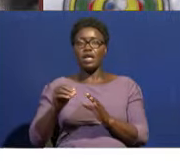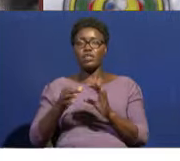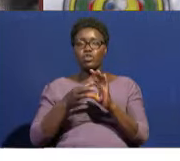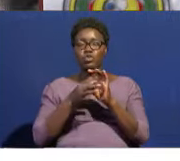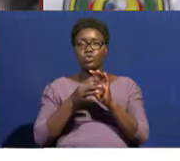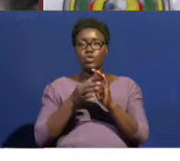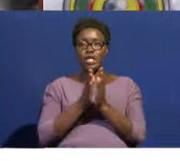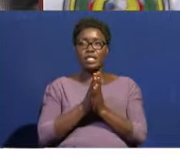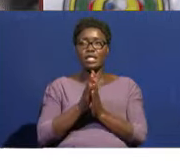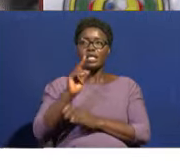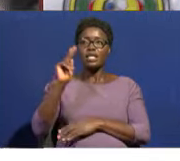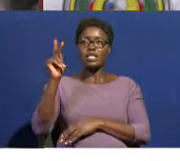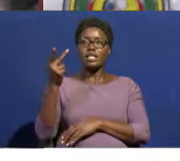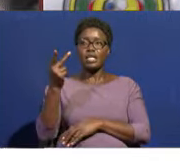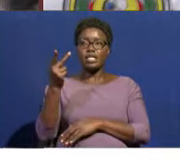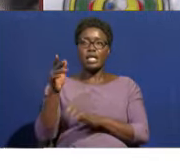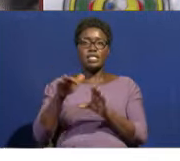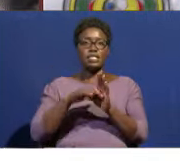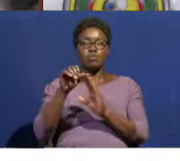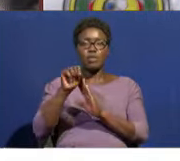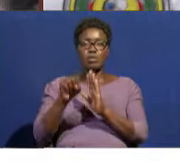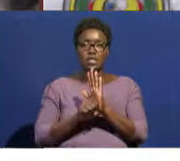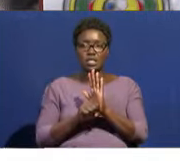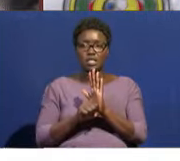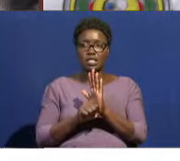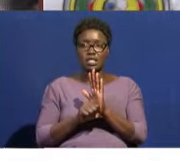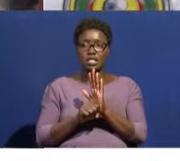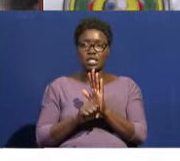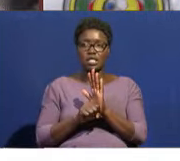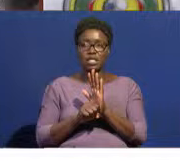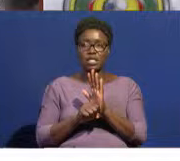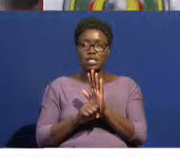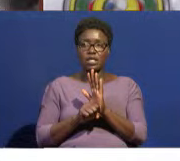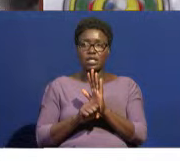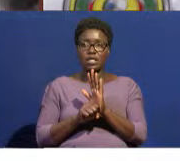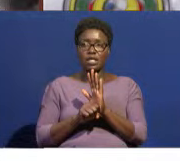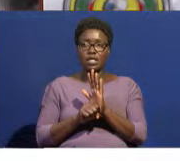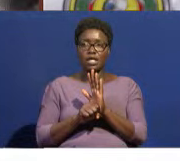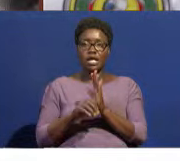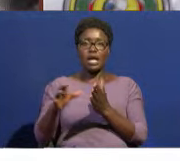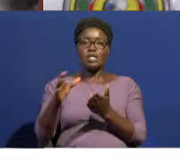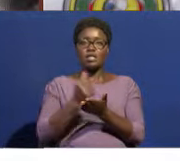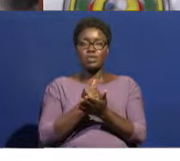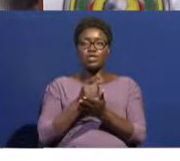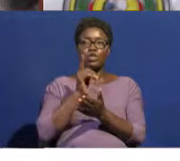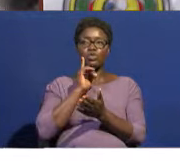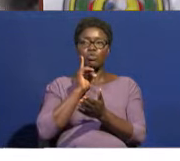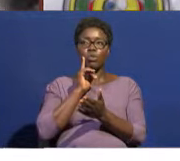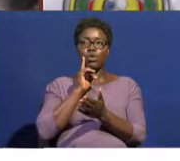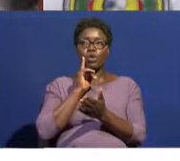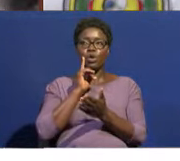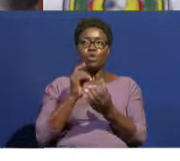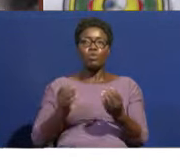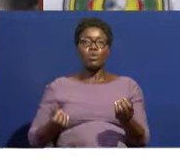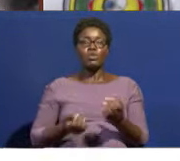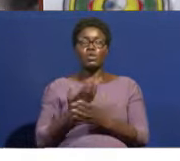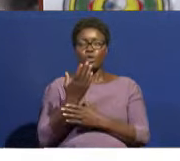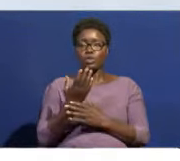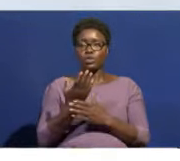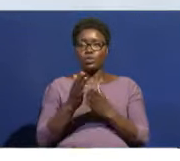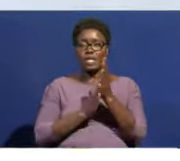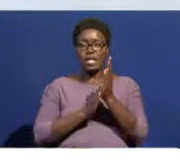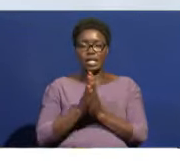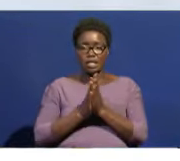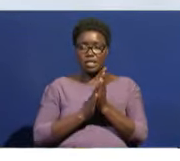and Kenya, as a member state, adopted it. And tomorrow it will be launched. So we are very excited about